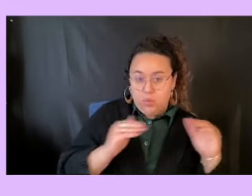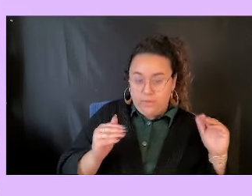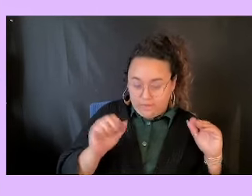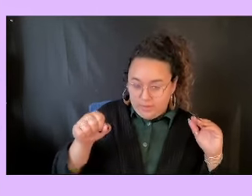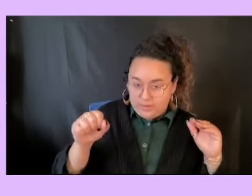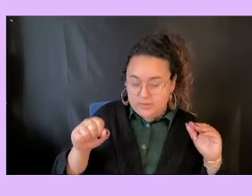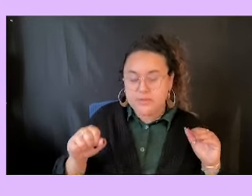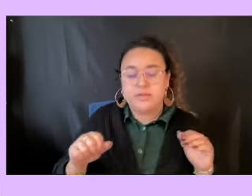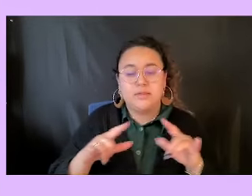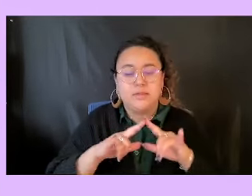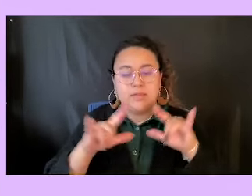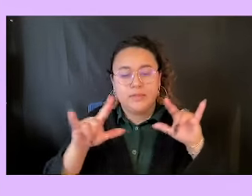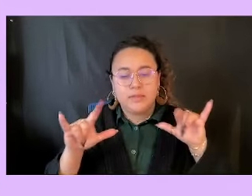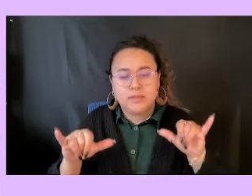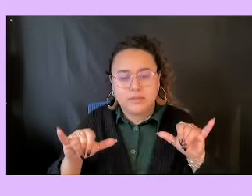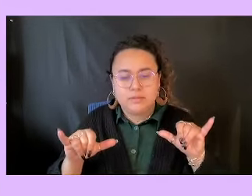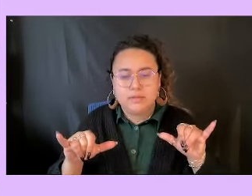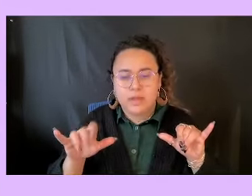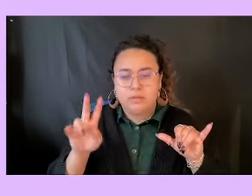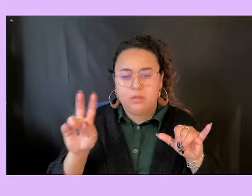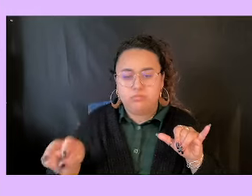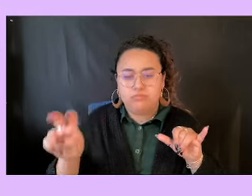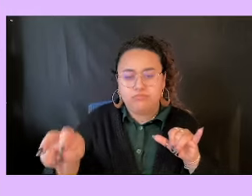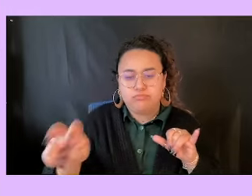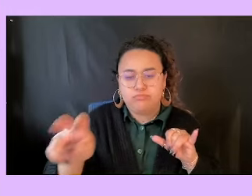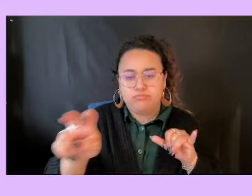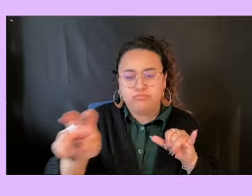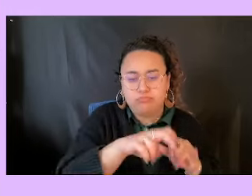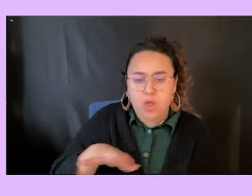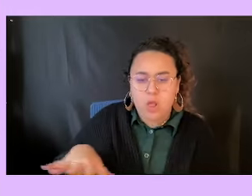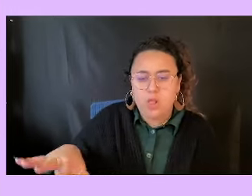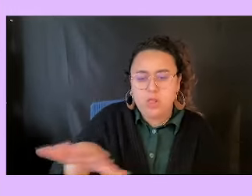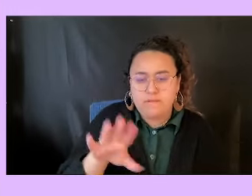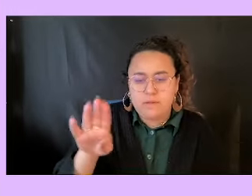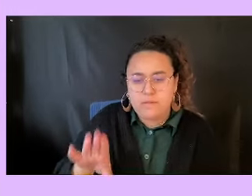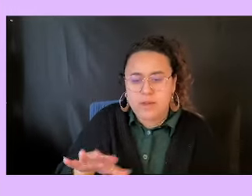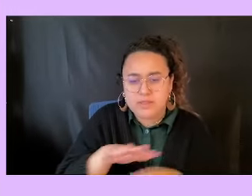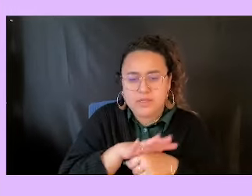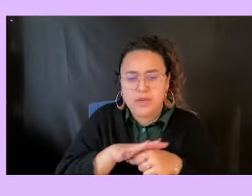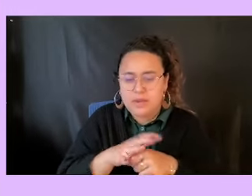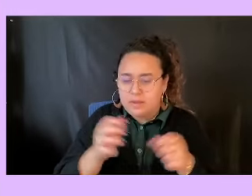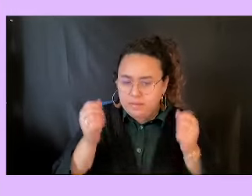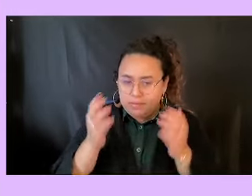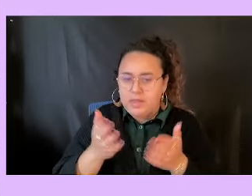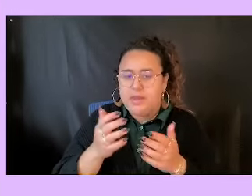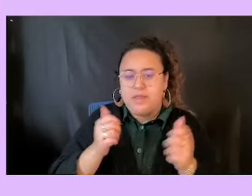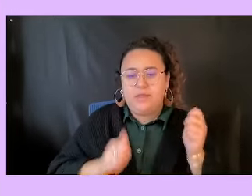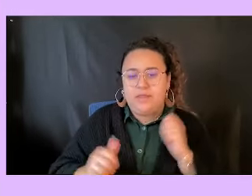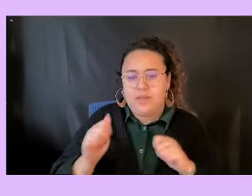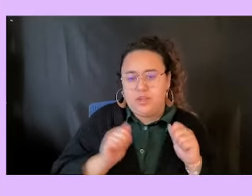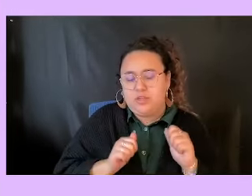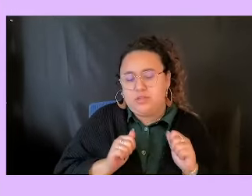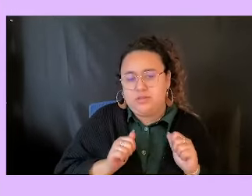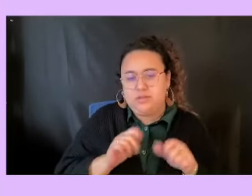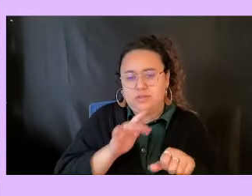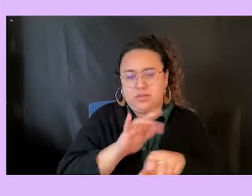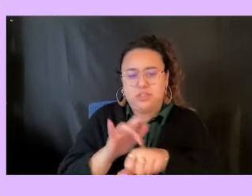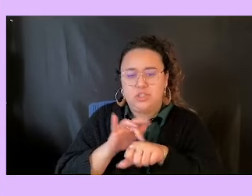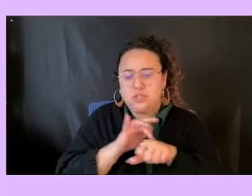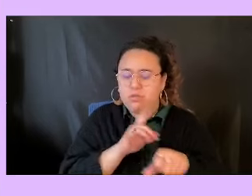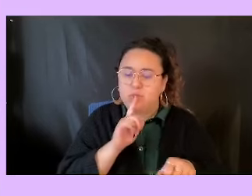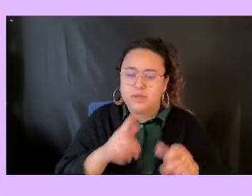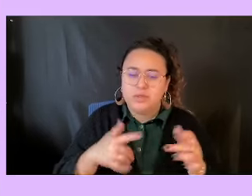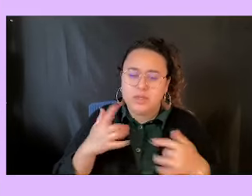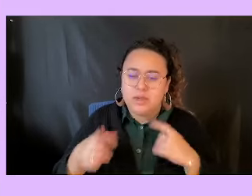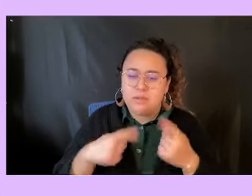this travels around Boston to take place and under many theaters' roof. I'm incredibly excited about that. That